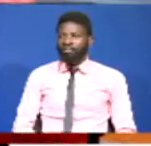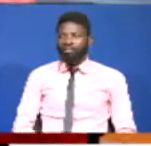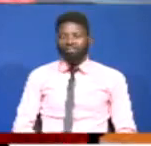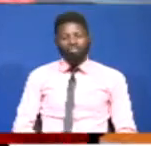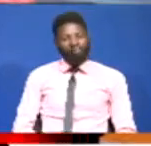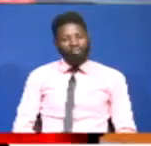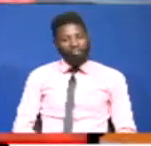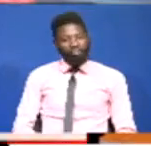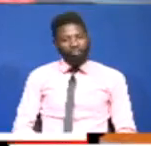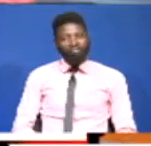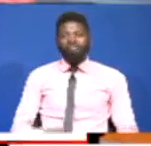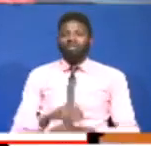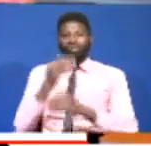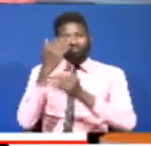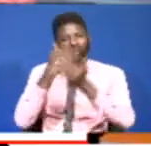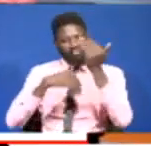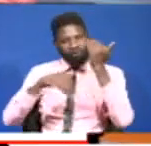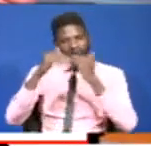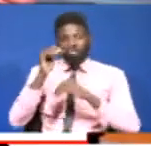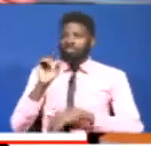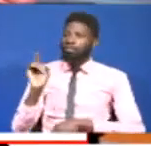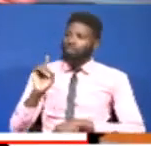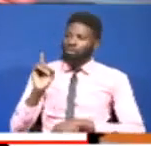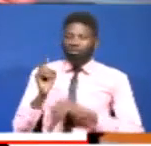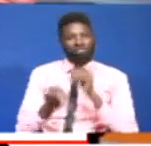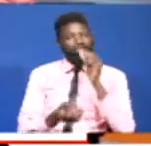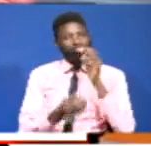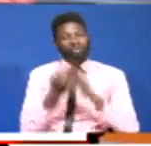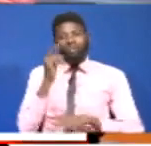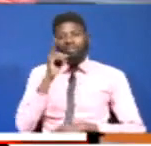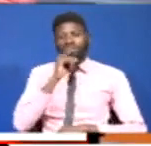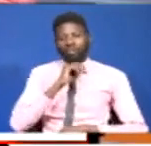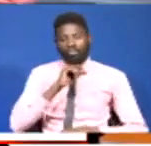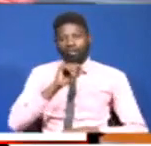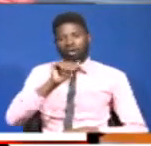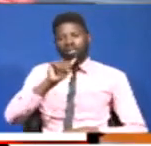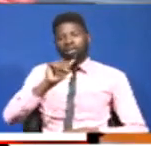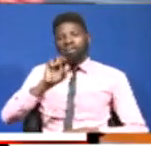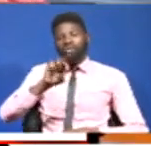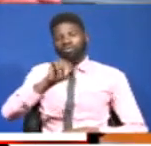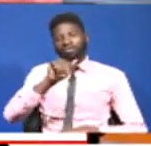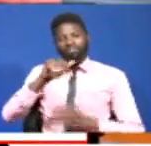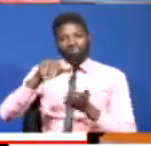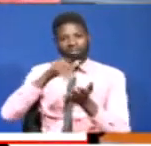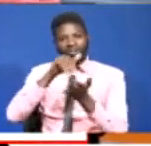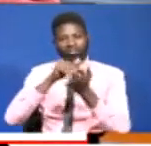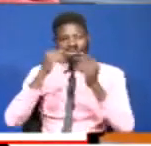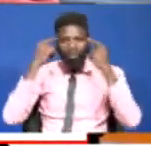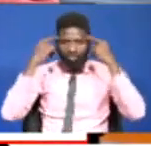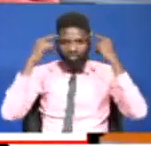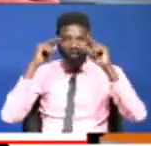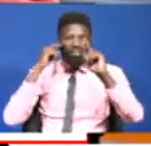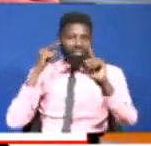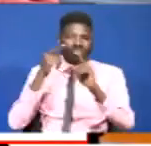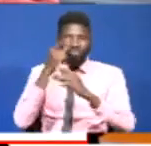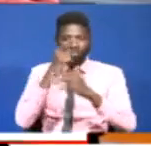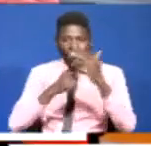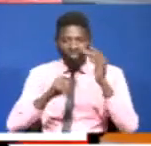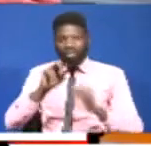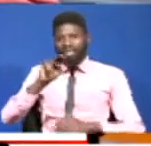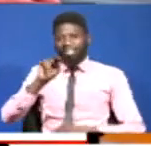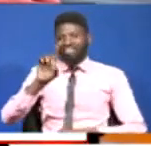Elsewhere, the University of Nairobi has launched ARUA Centre of Excellence aimed at dealing with non-communicable diseases in the